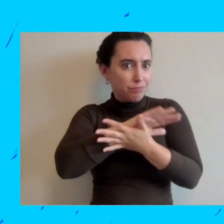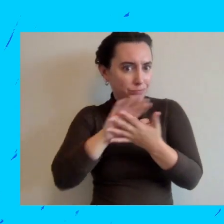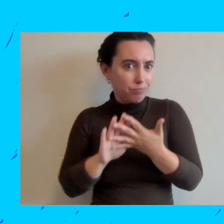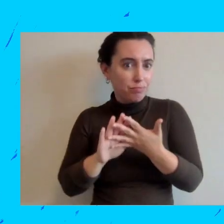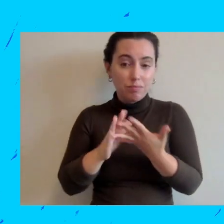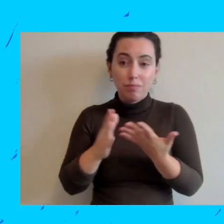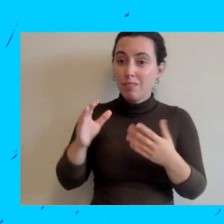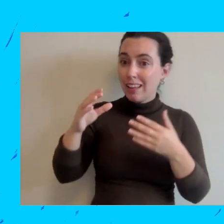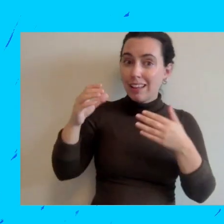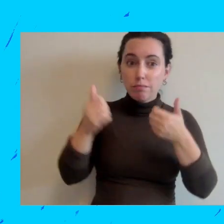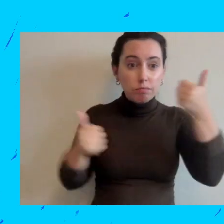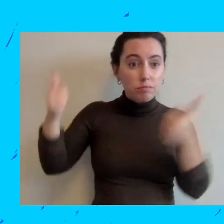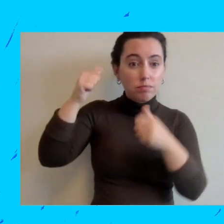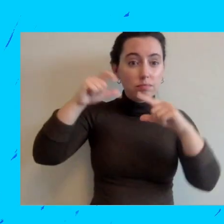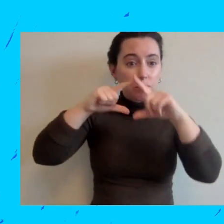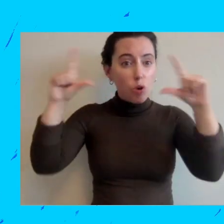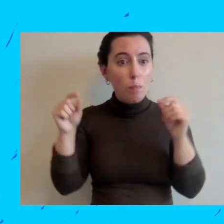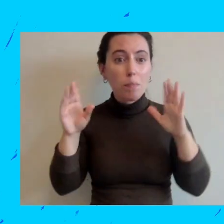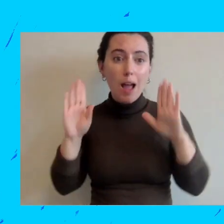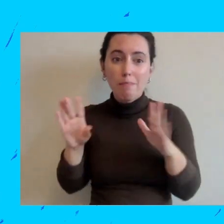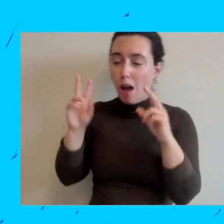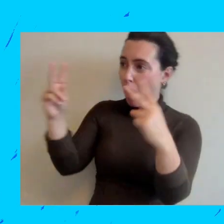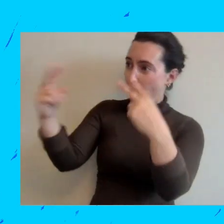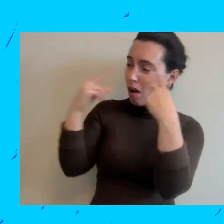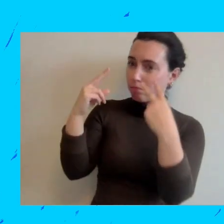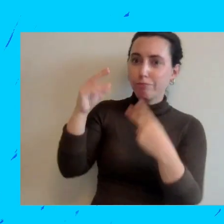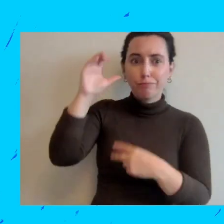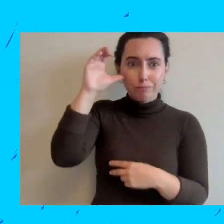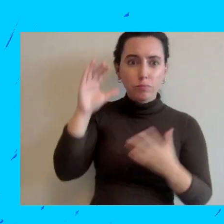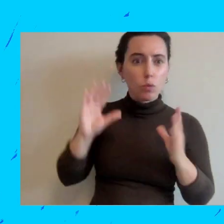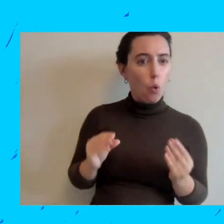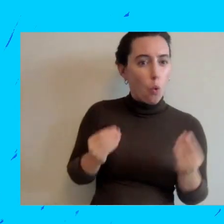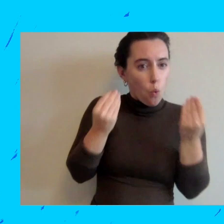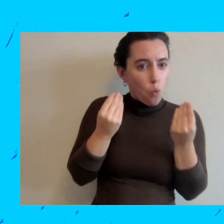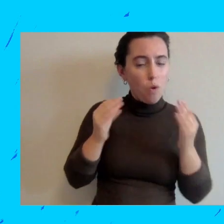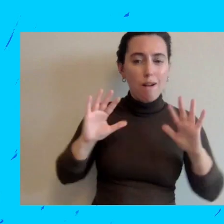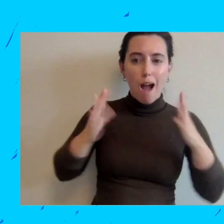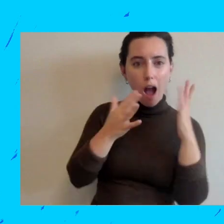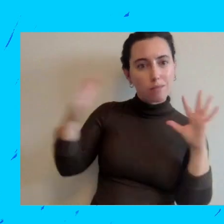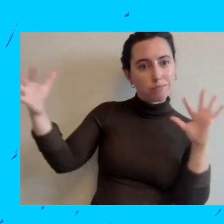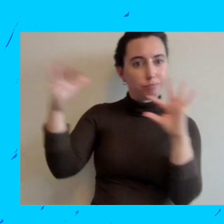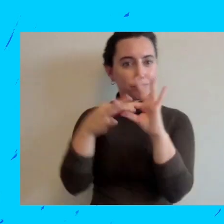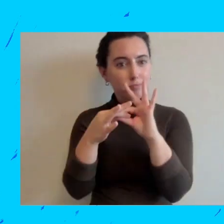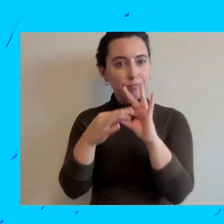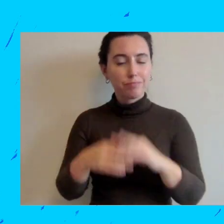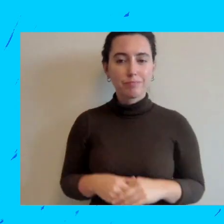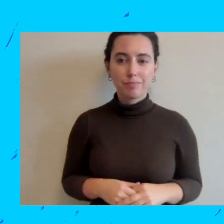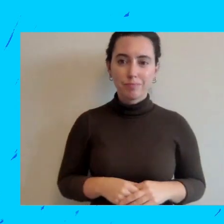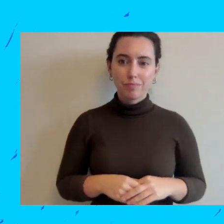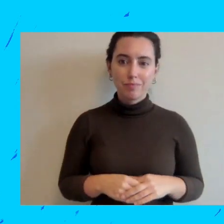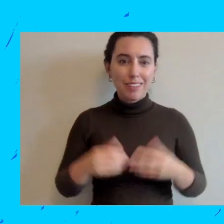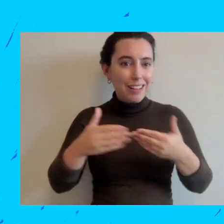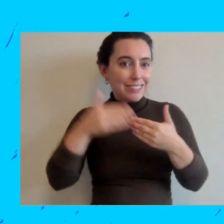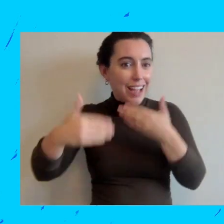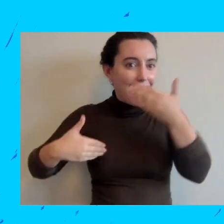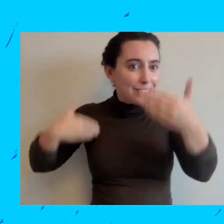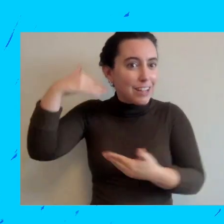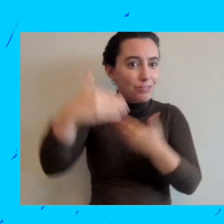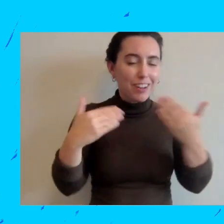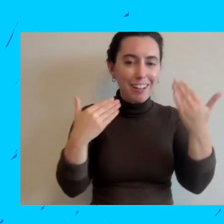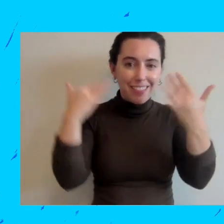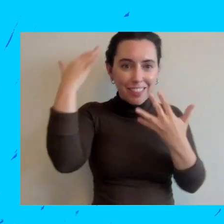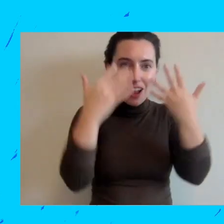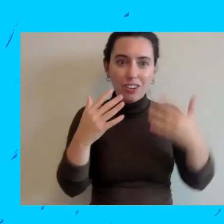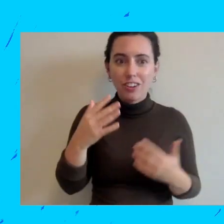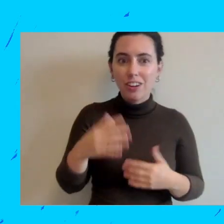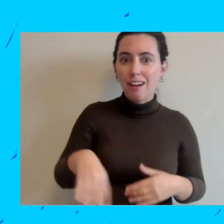to understand and adapt the workplace in order to engage us, the next generation of thinkers, the I.8 generation. And